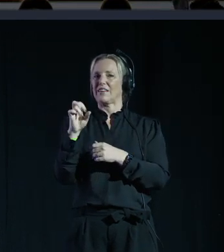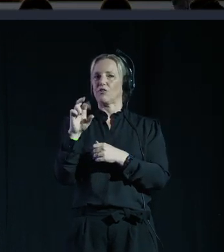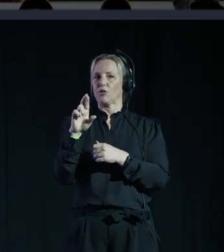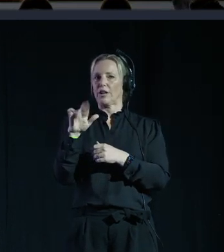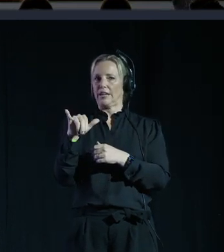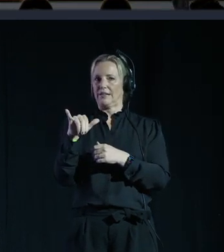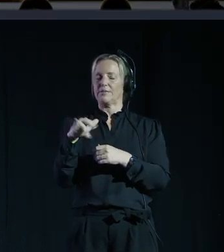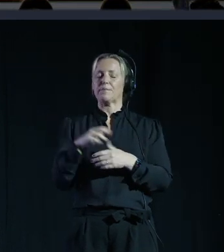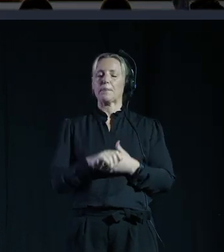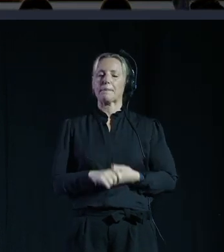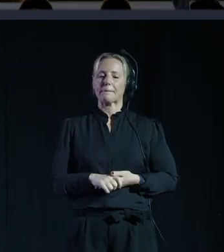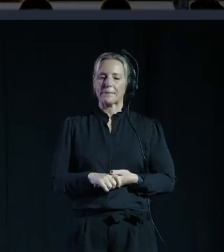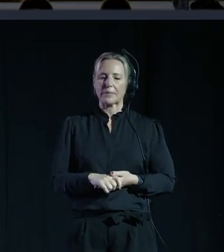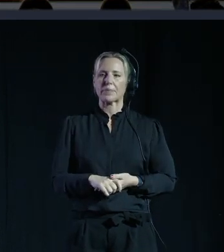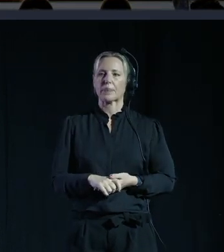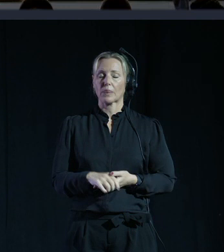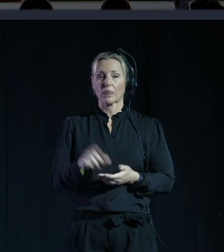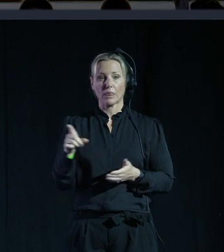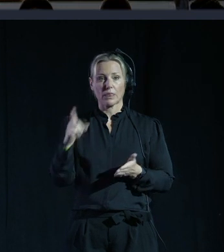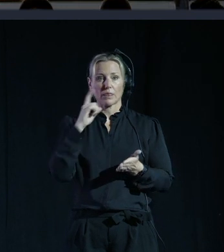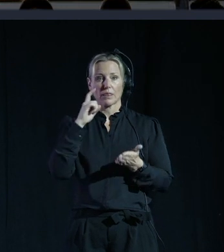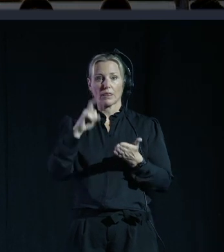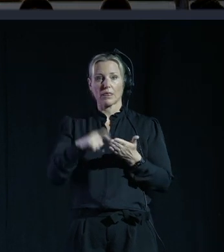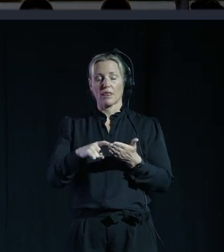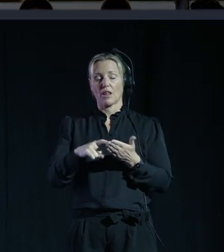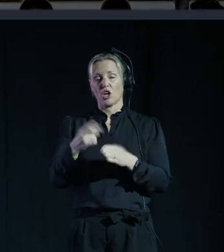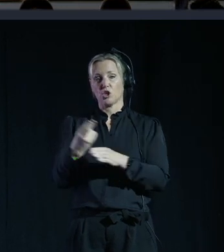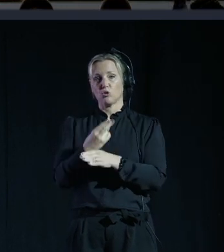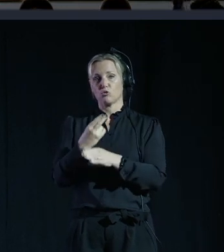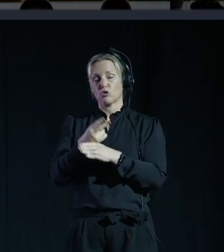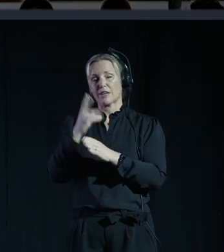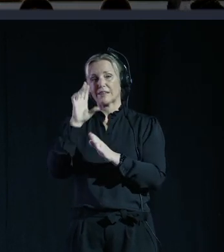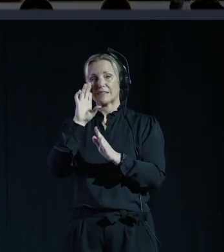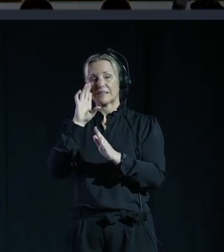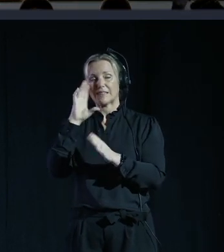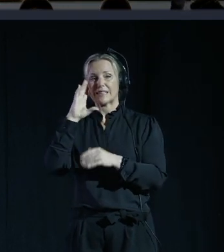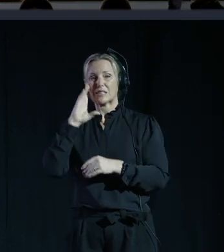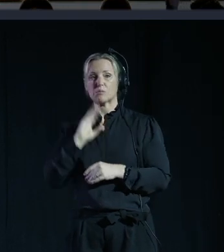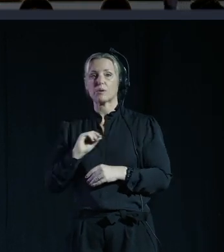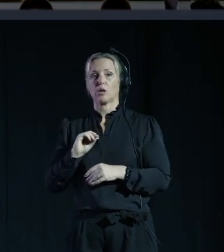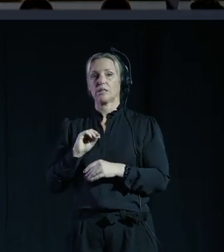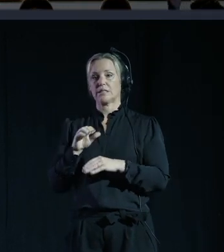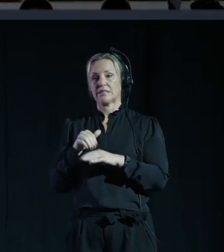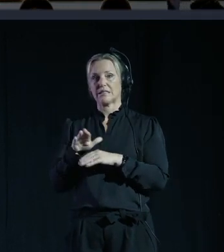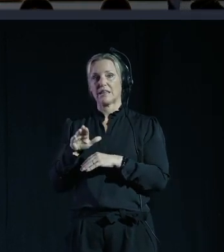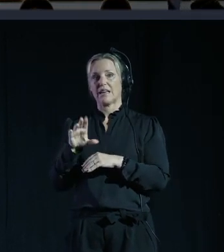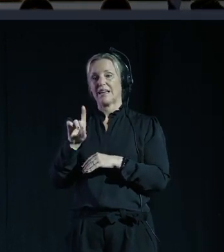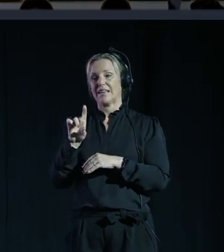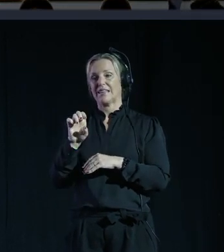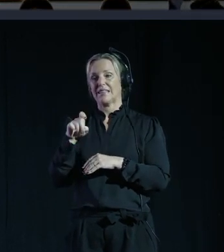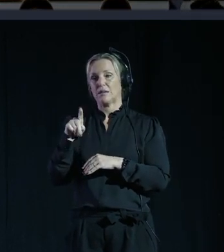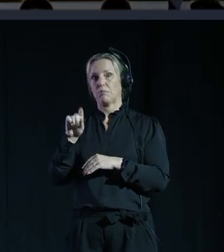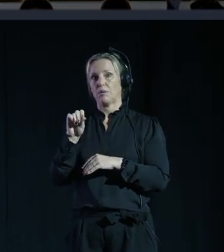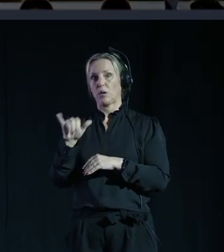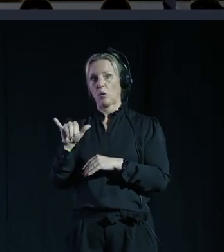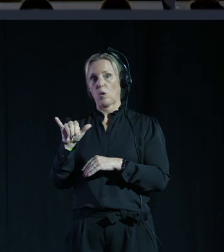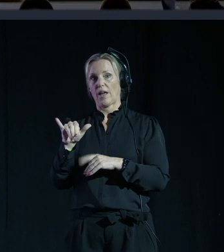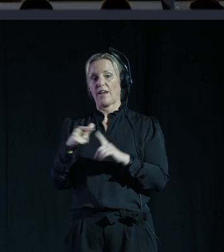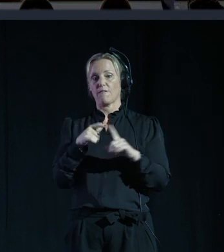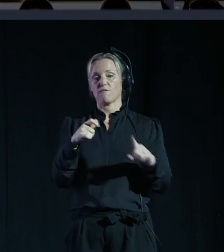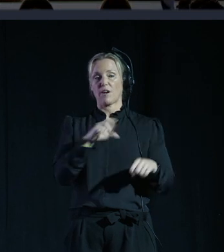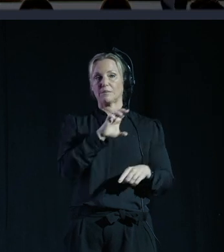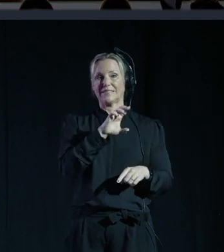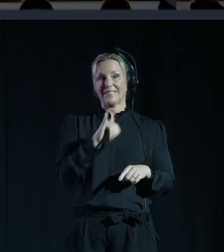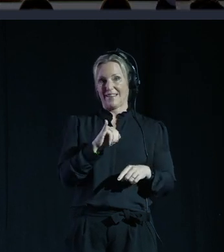see here is that in the user experience, we've separated out deploy jobs from CI jobs. It makes it a lot easier for you